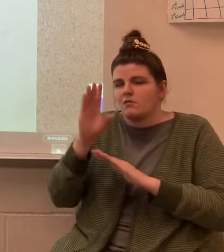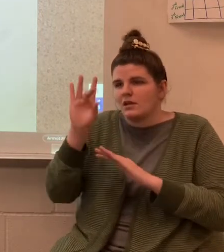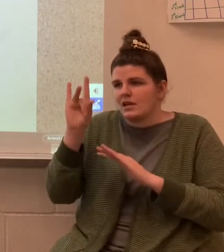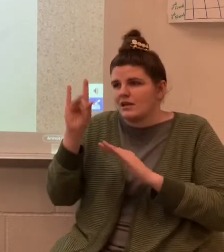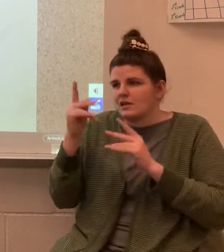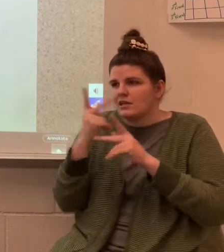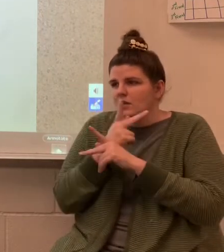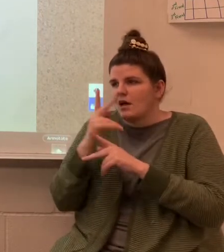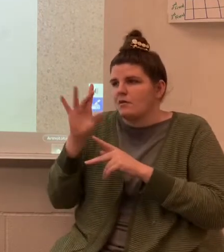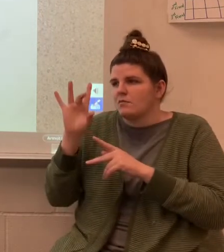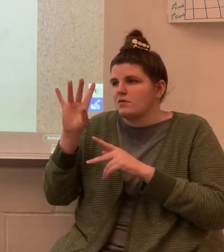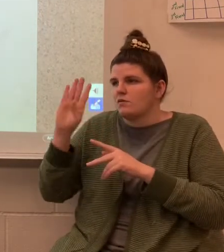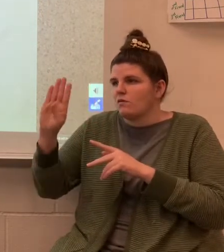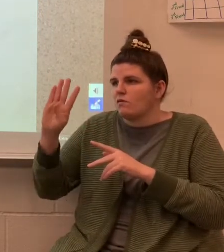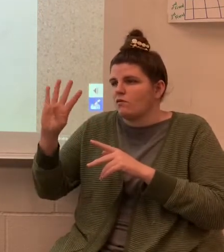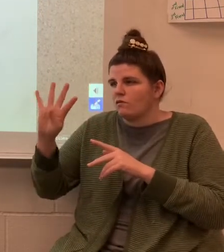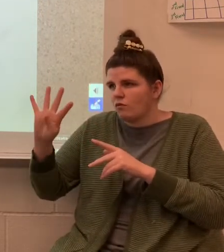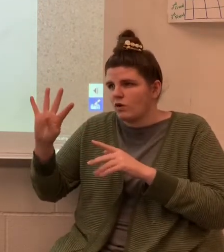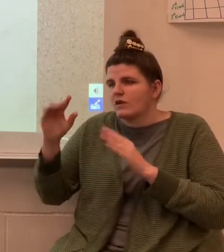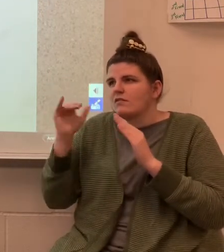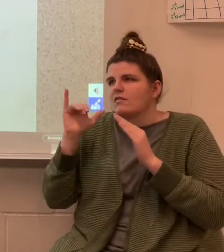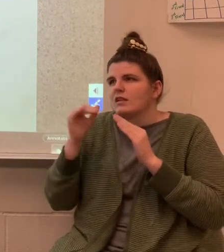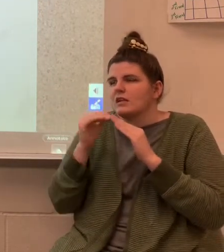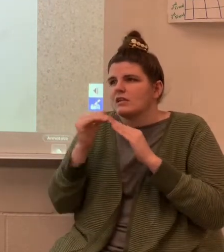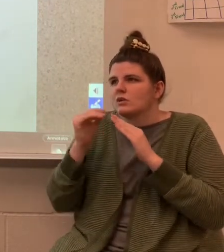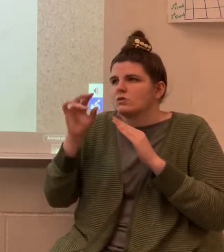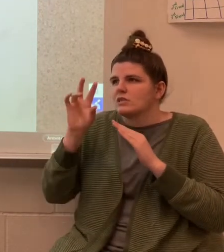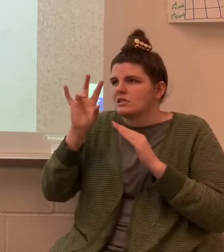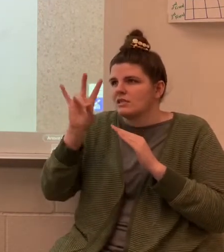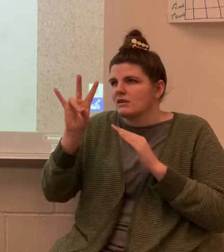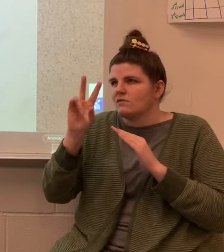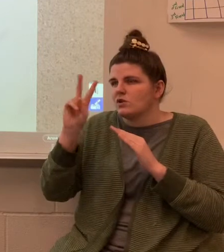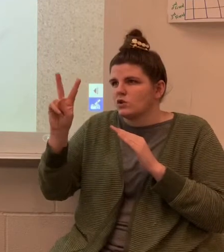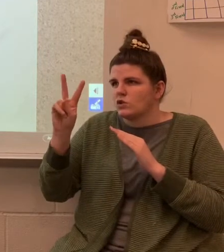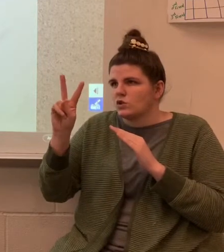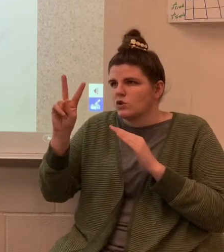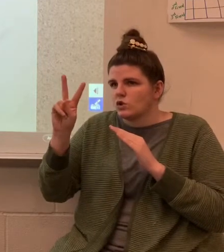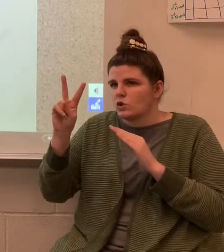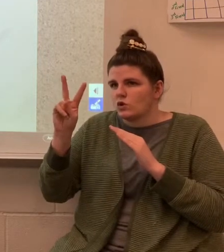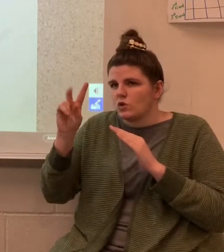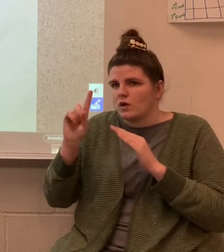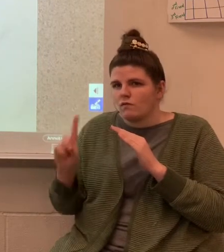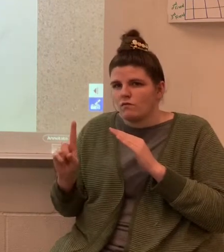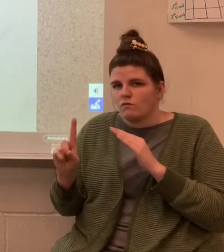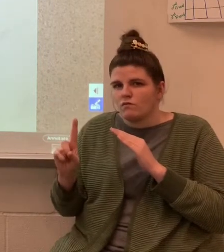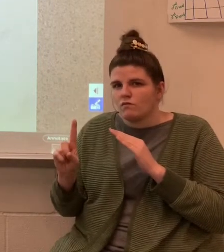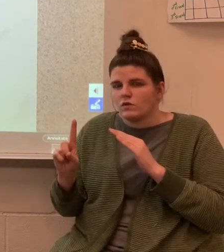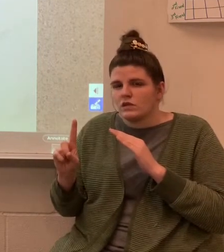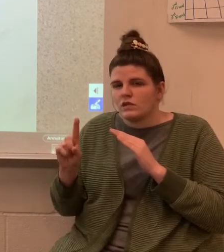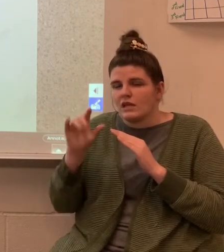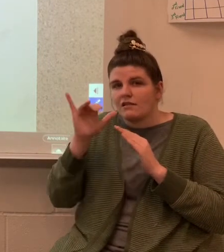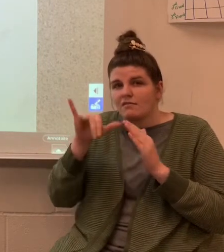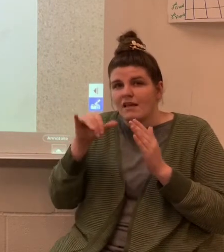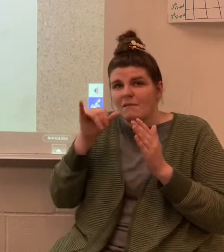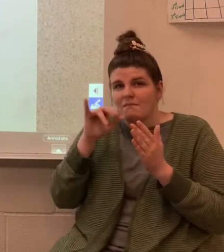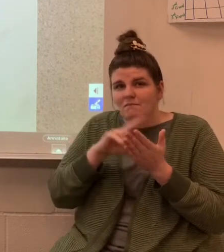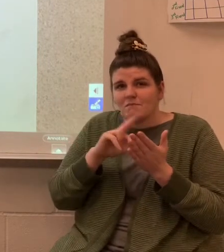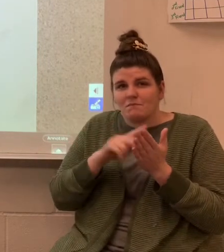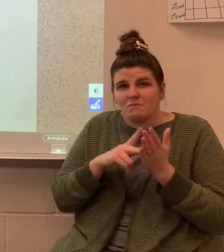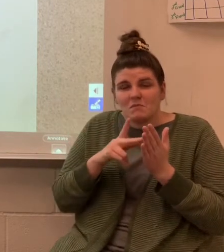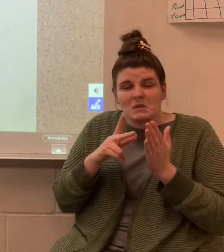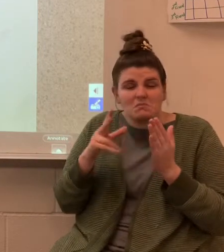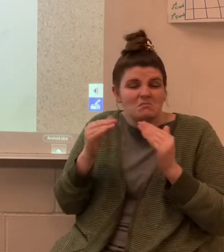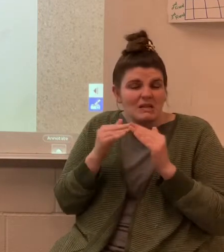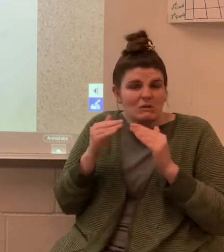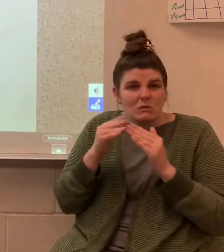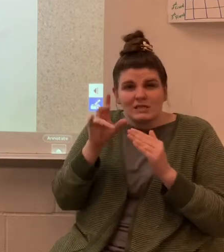which is 72 over 1, which really is 72 tiles.